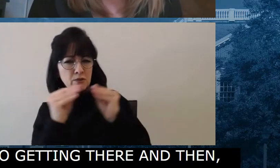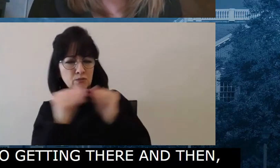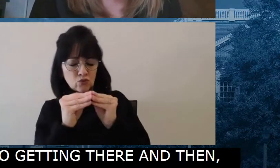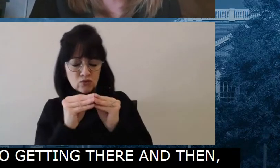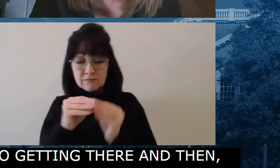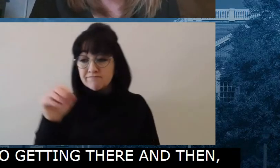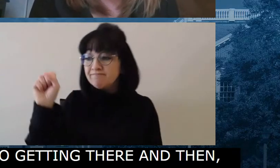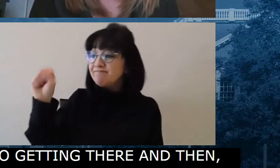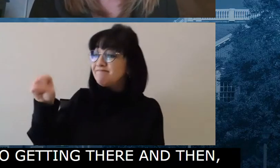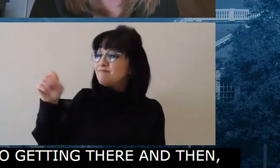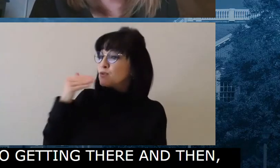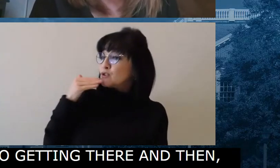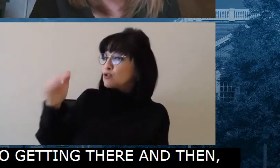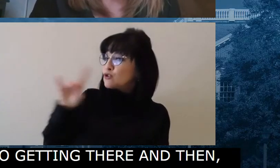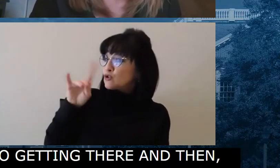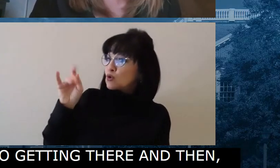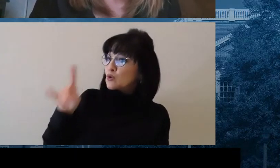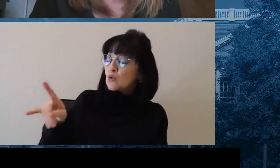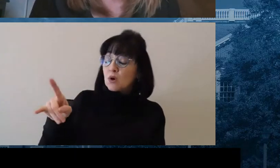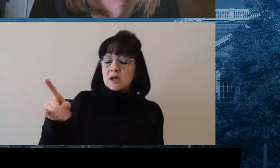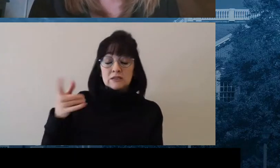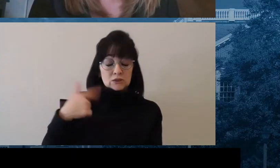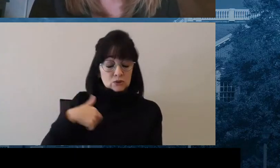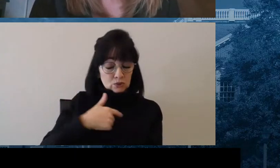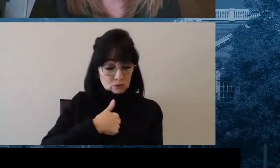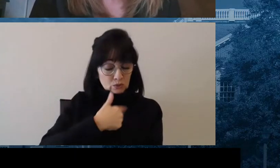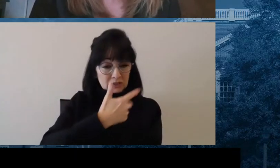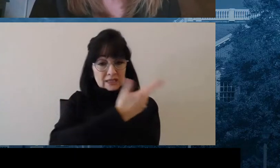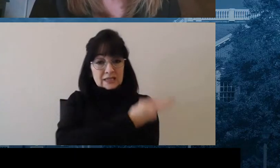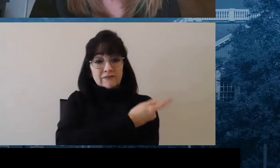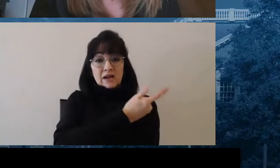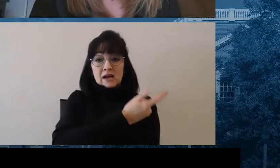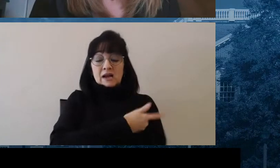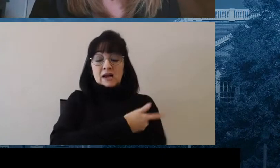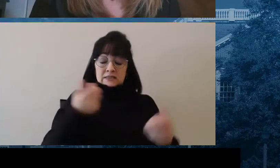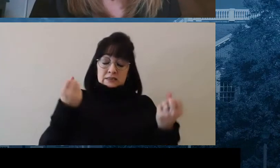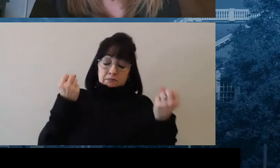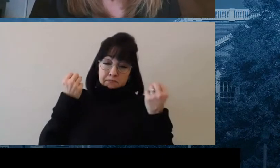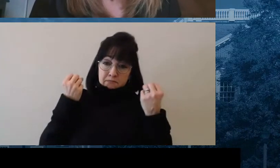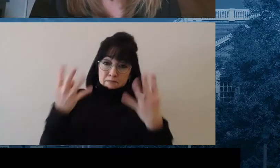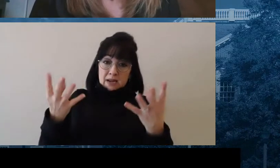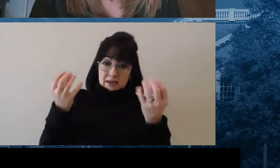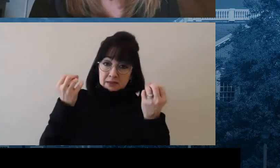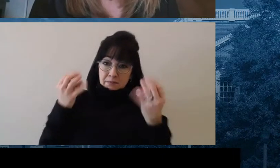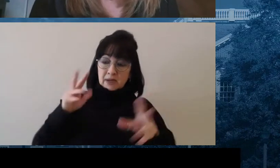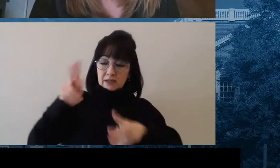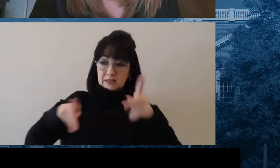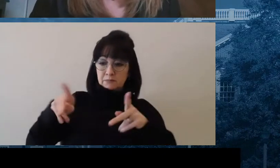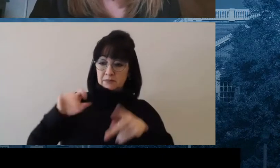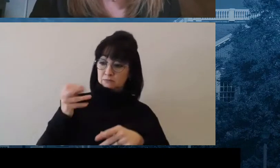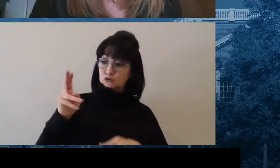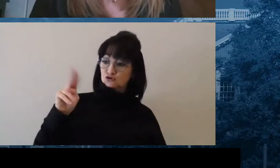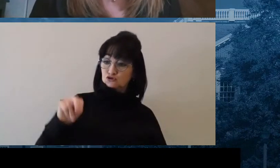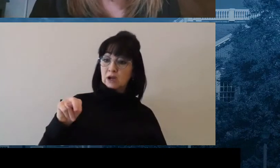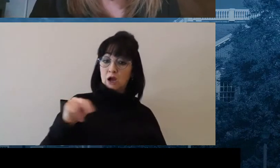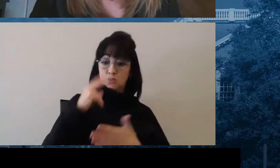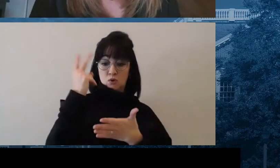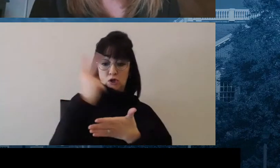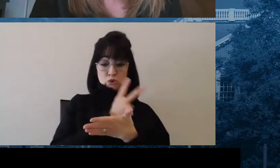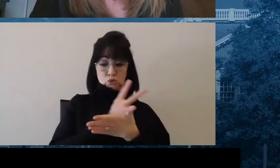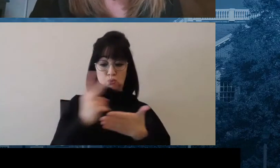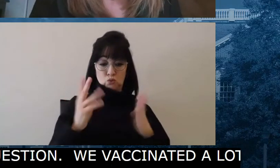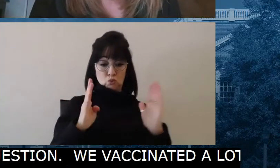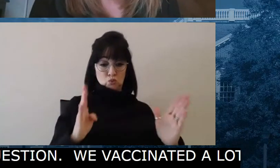We vaccinated a lot of people in a 2-week period of time in January. So right now we